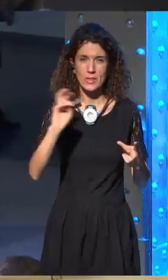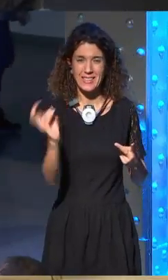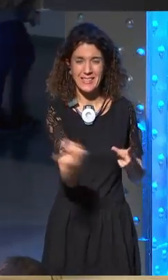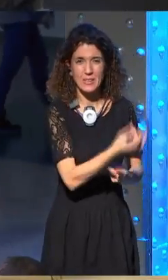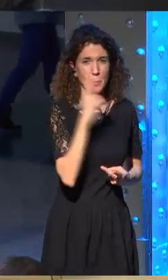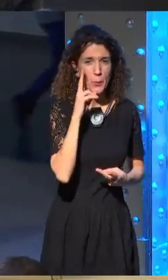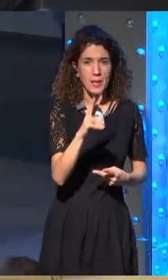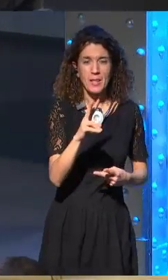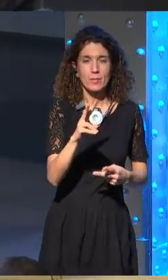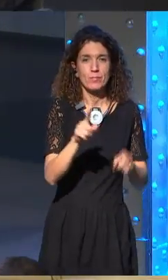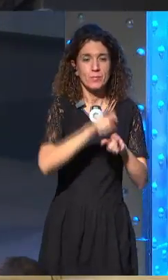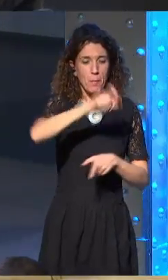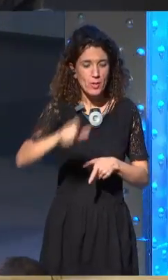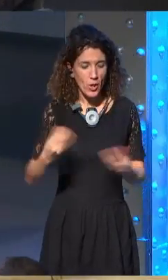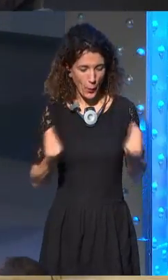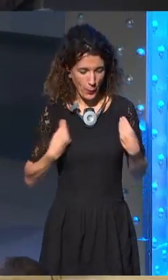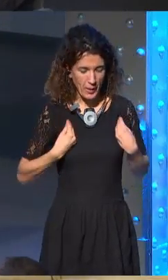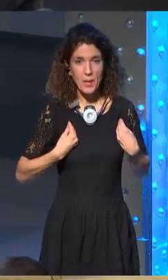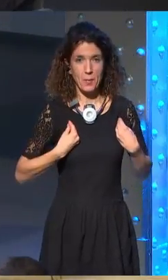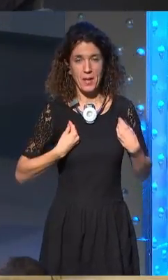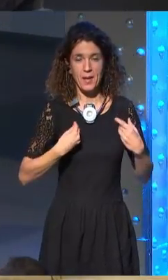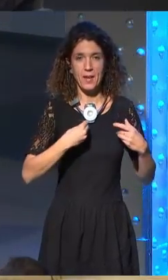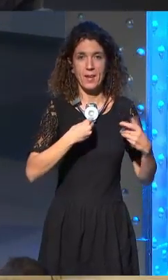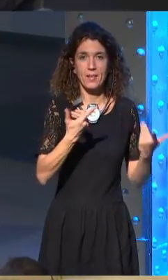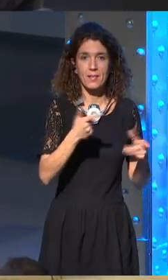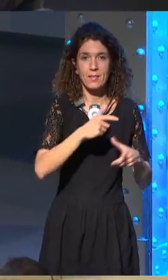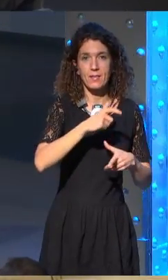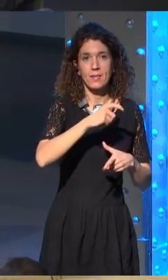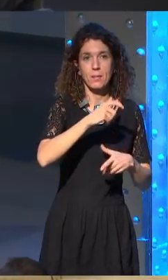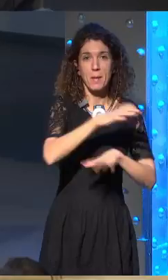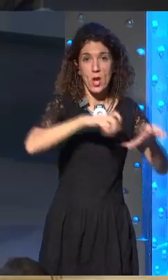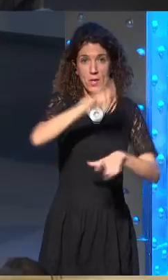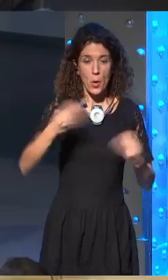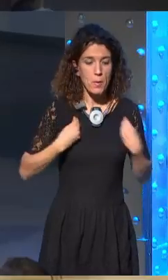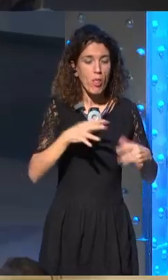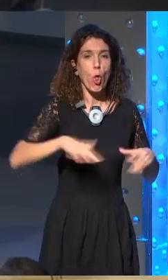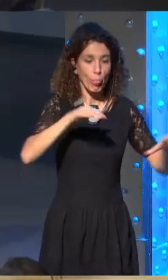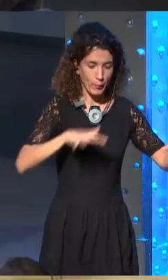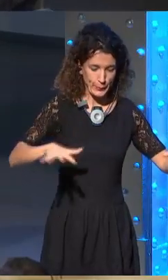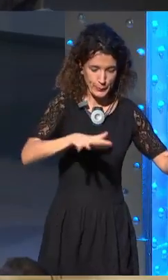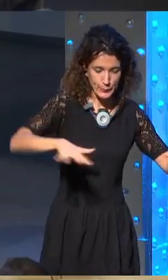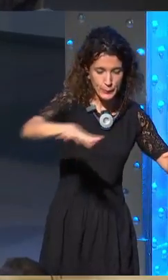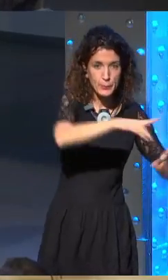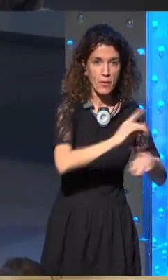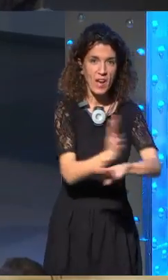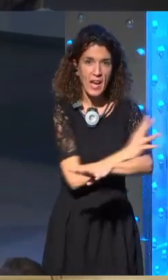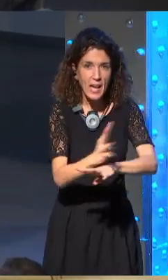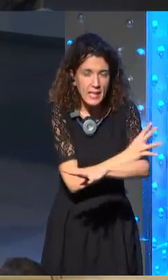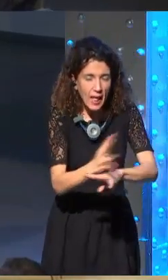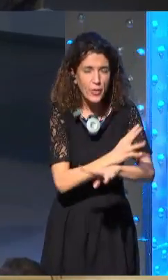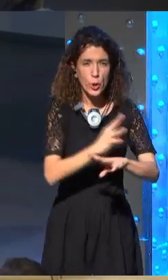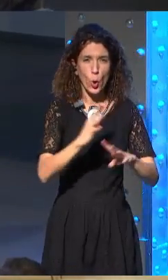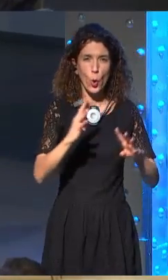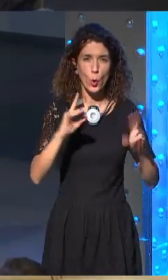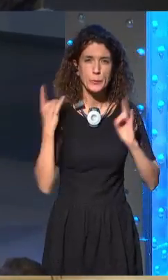where most of the people live, that has a lot of green vegetation and foliage, doesn't really transmit through the atmosphere so well. So